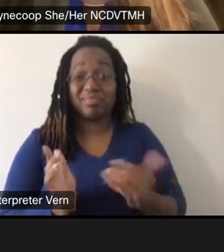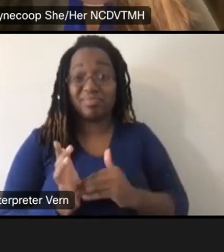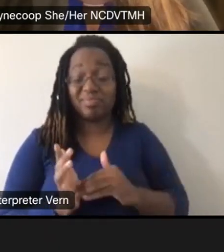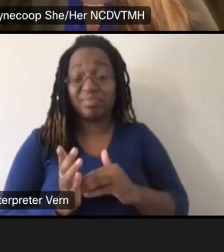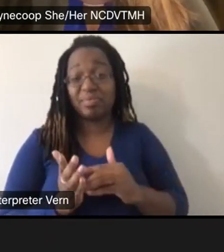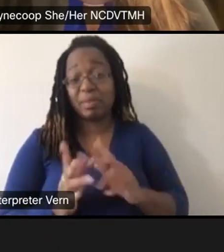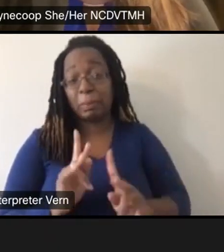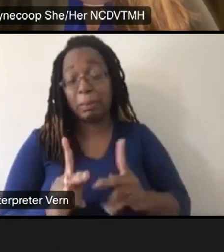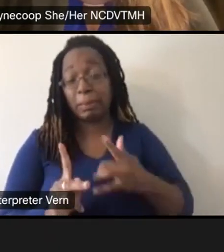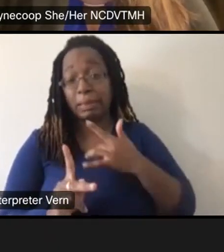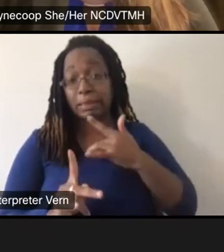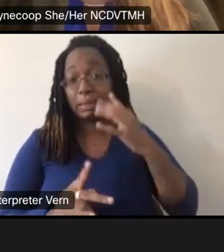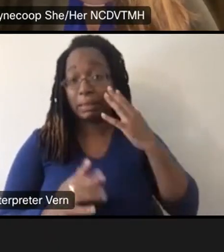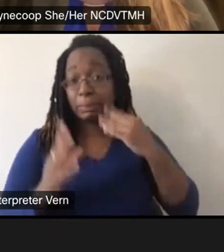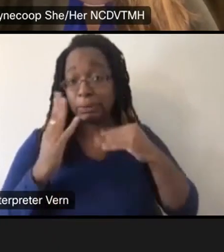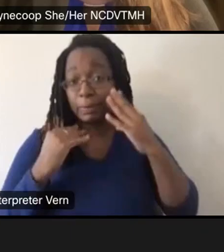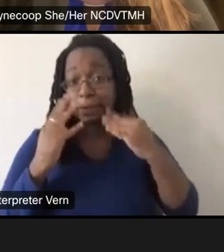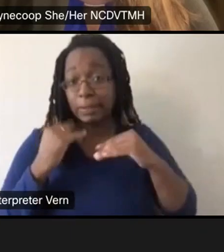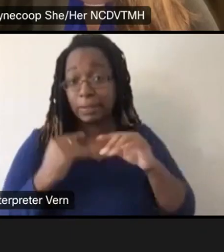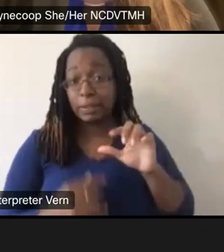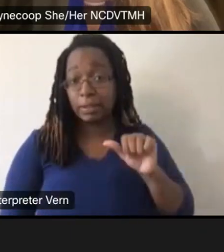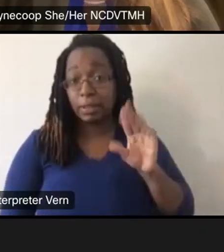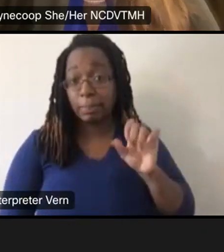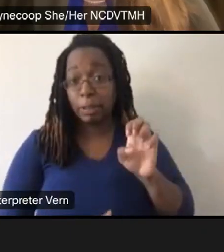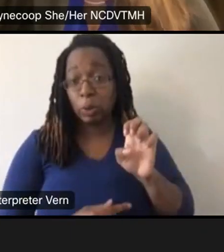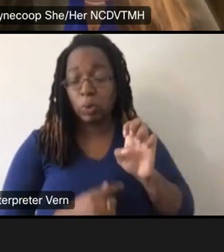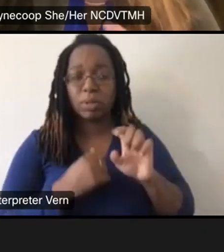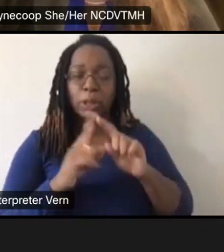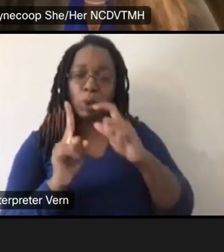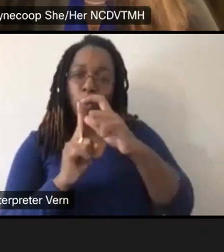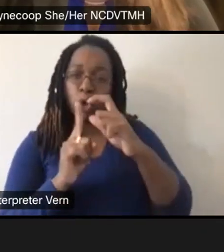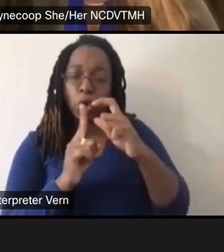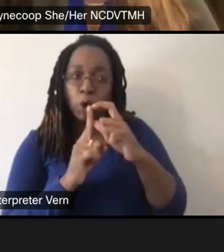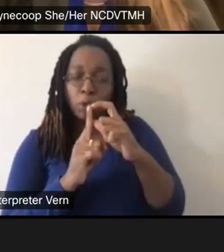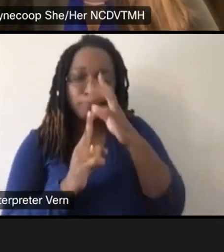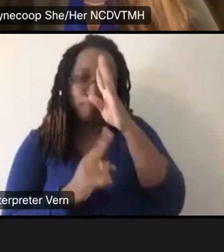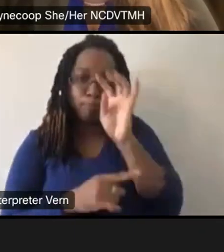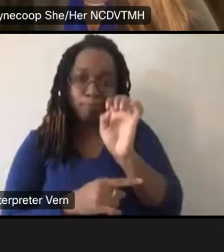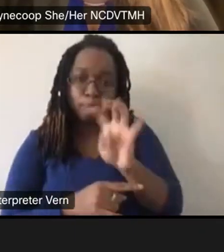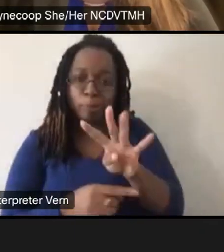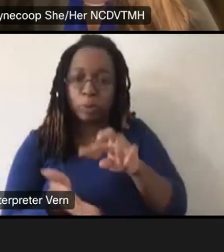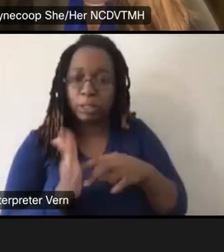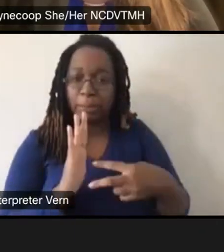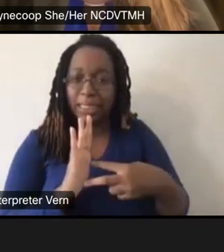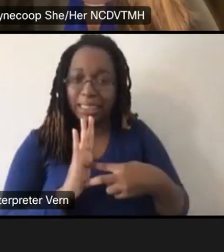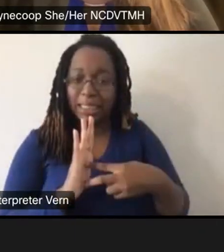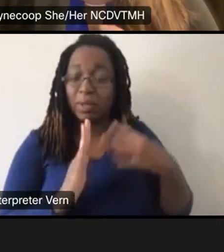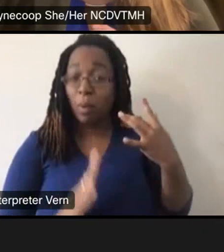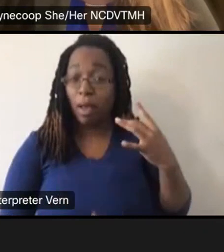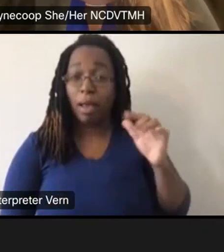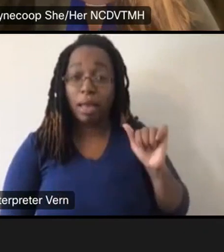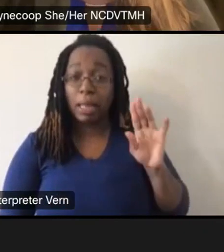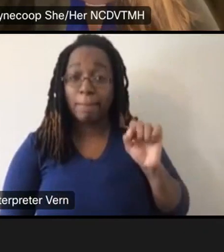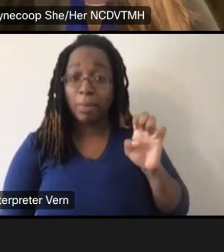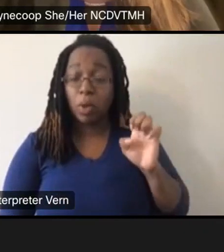experiencing abuse, but that's not the word that they're attaching to the experience, because the abuse has become so normalized that that's not how